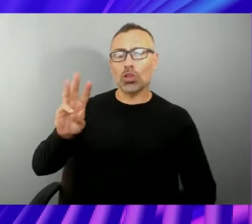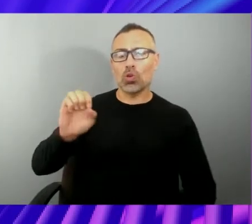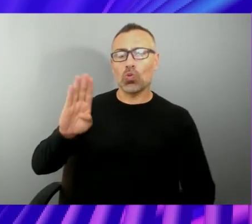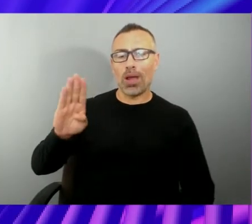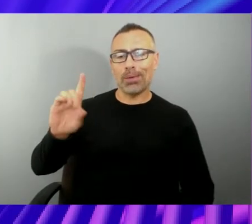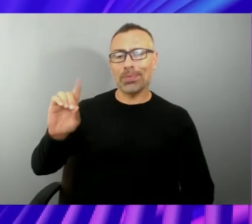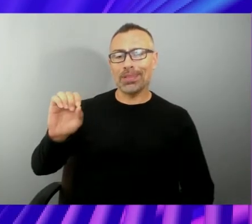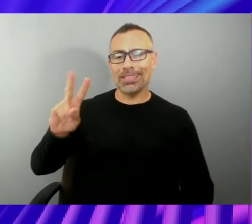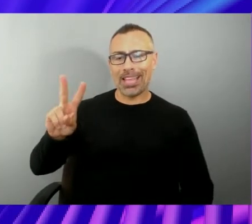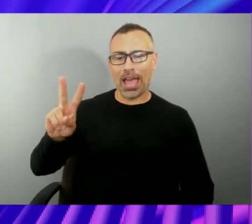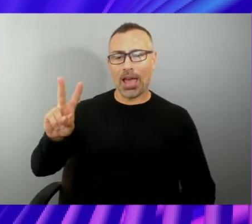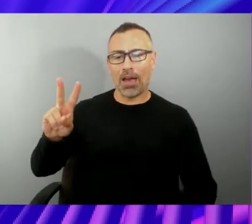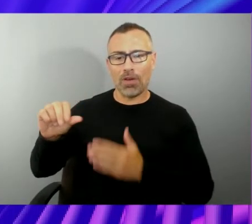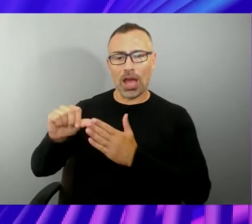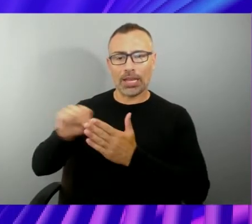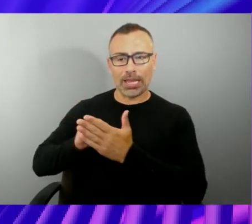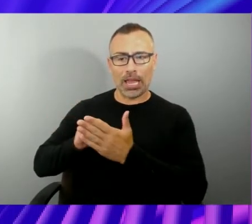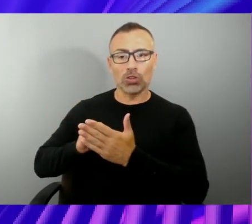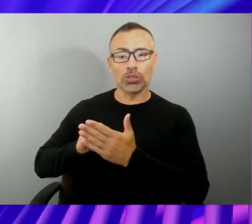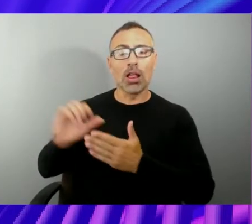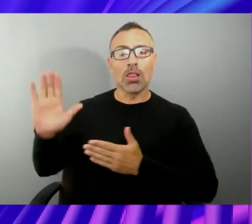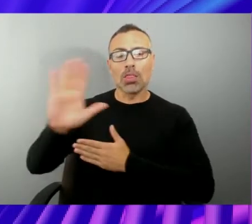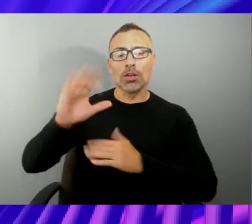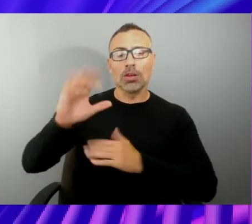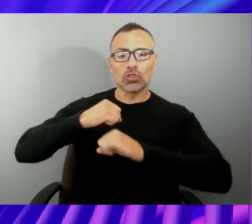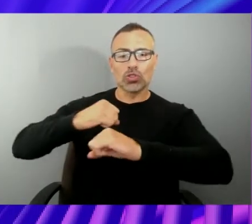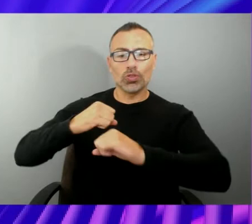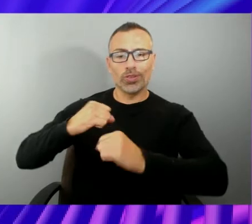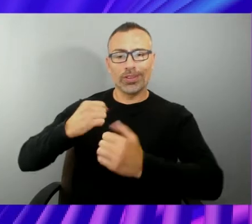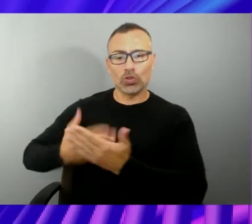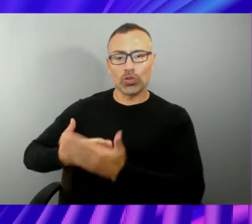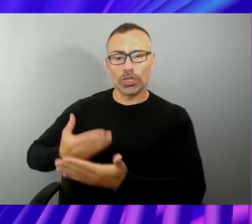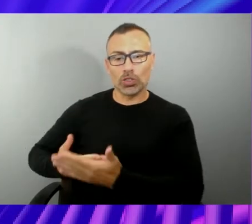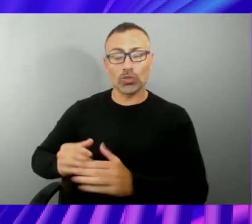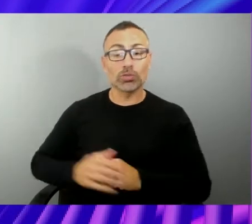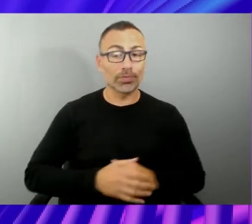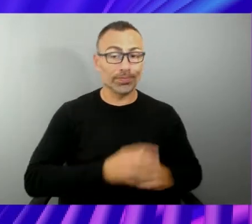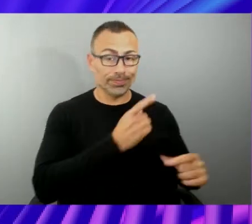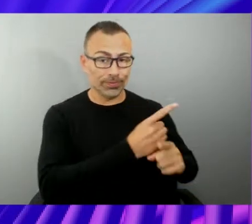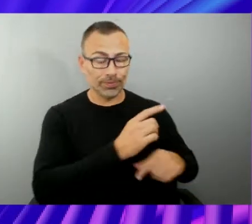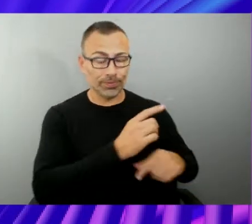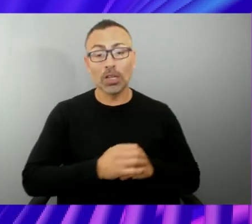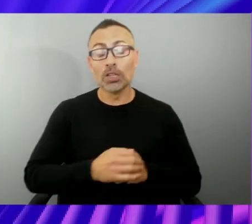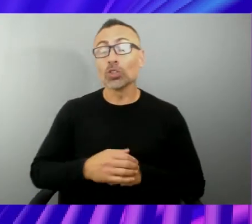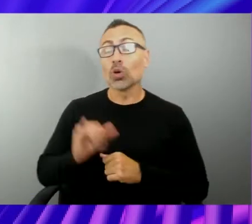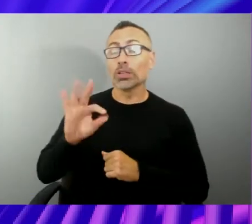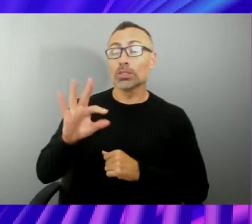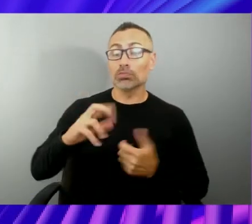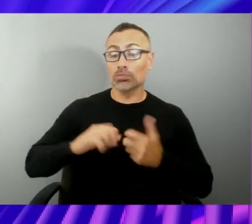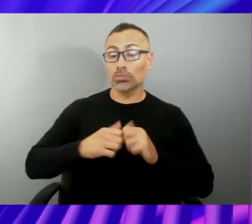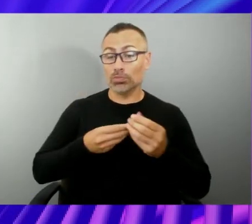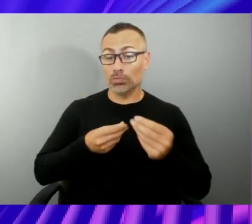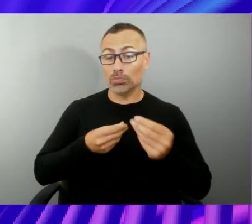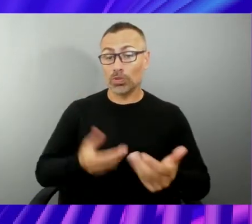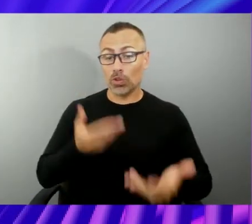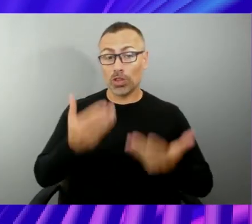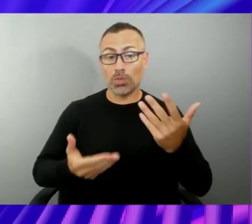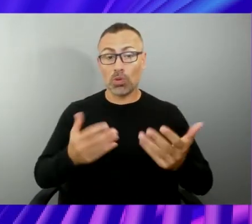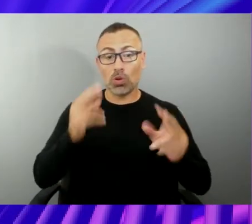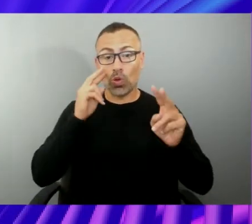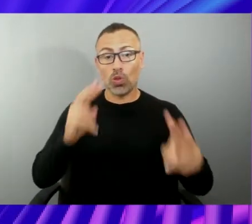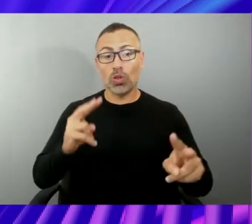security credentials of the web dev role, right? So if you're doing some troubleshooting, you might want to take a look at site parameter in